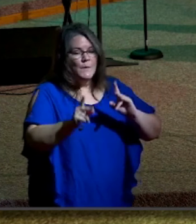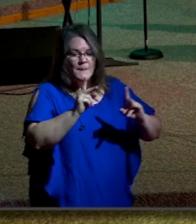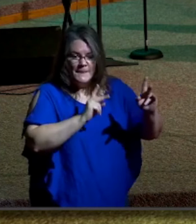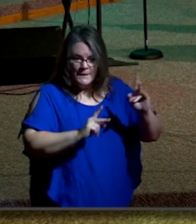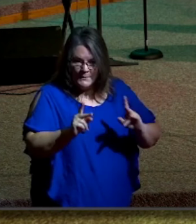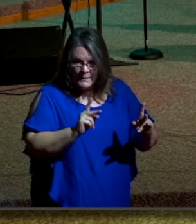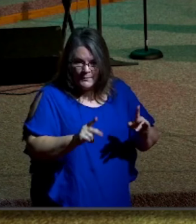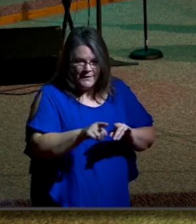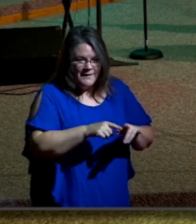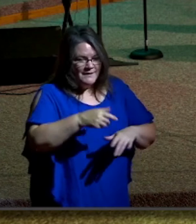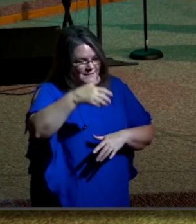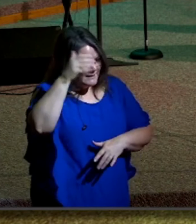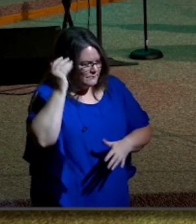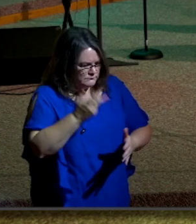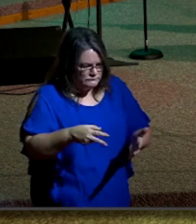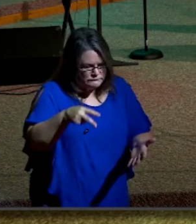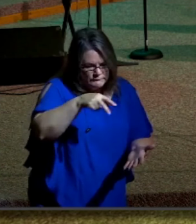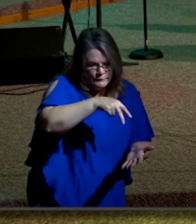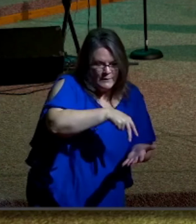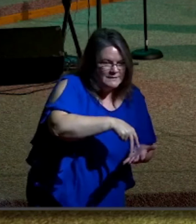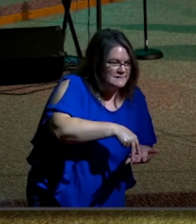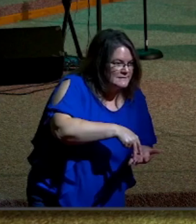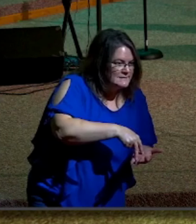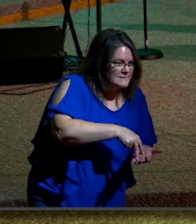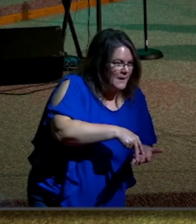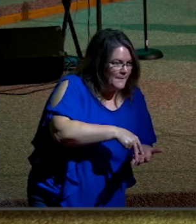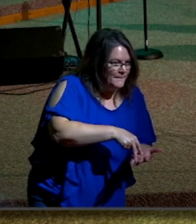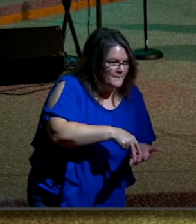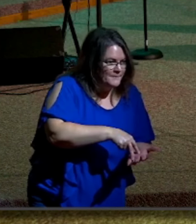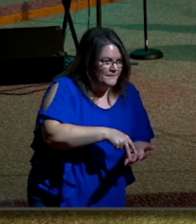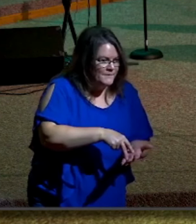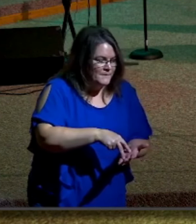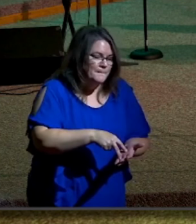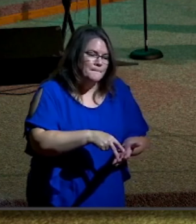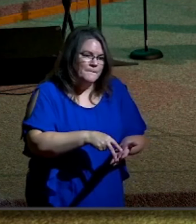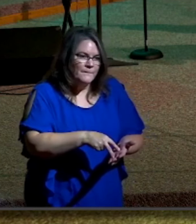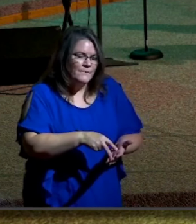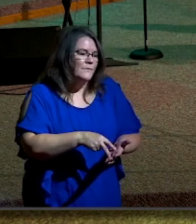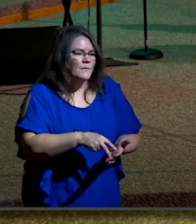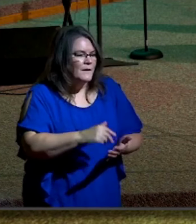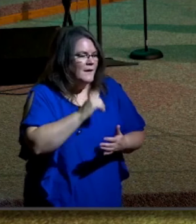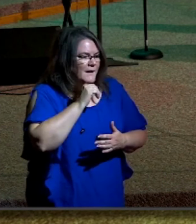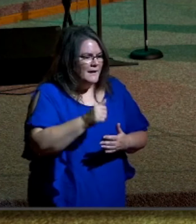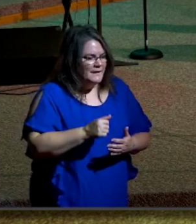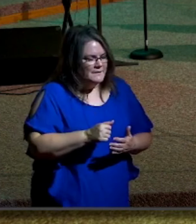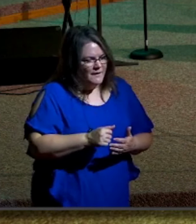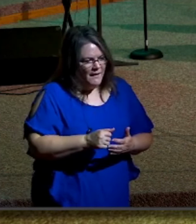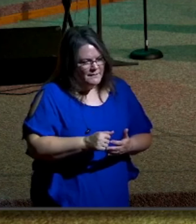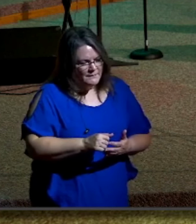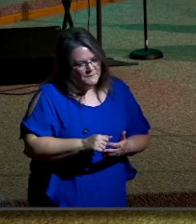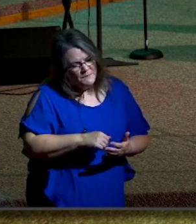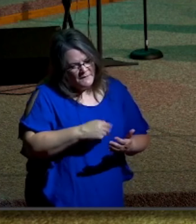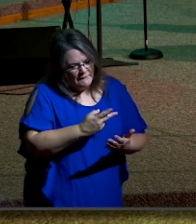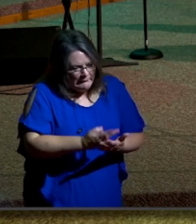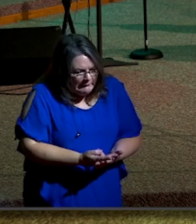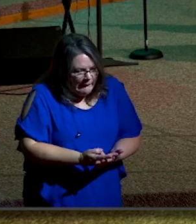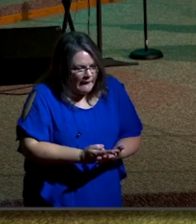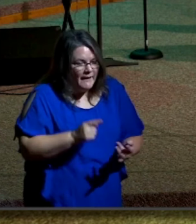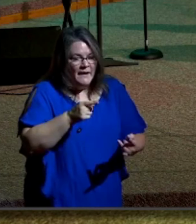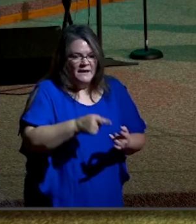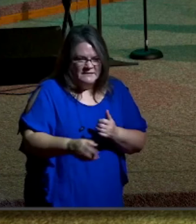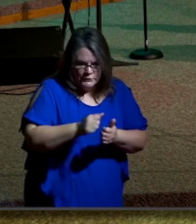it rises up, and as a lion it lifts itself. It does not lie down until it has devoured the prey